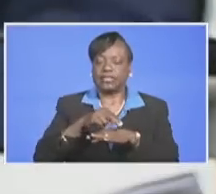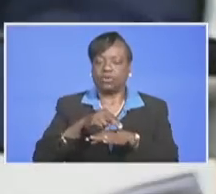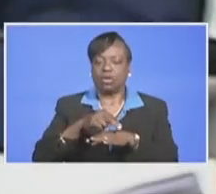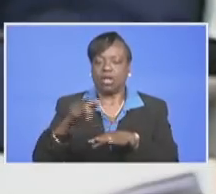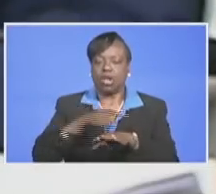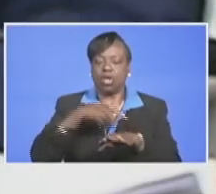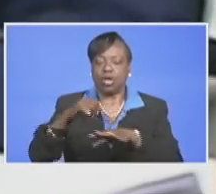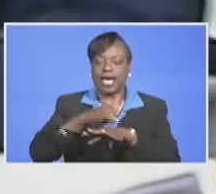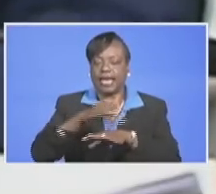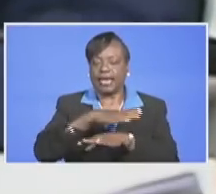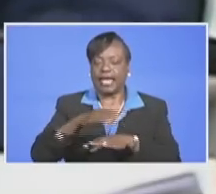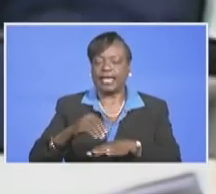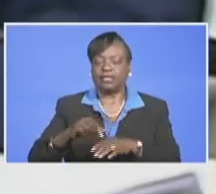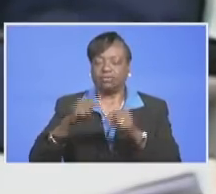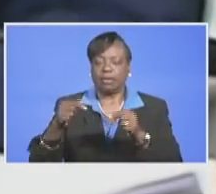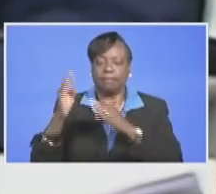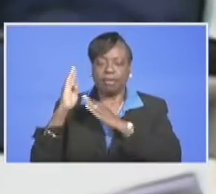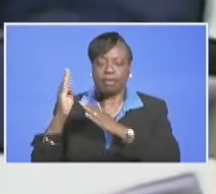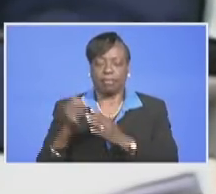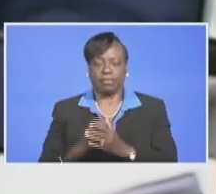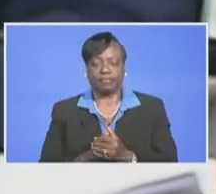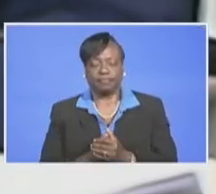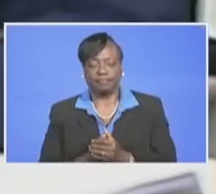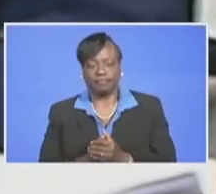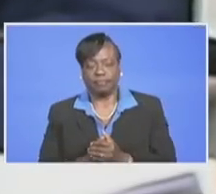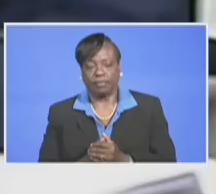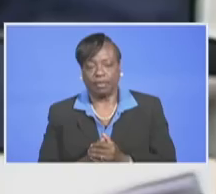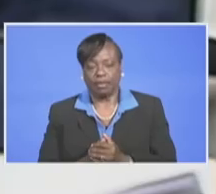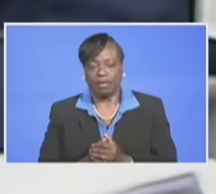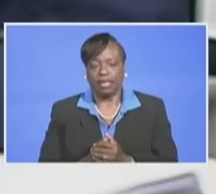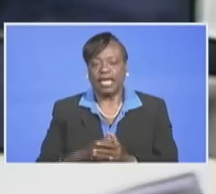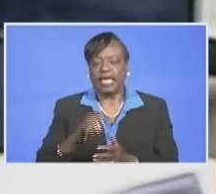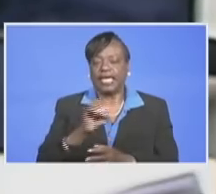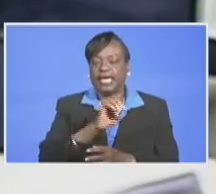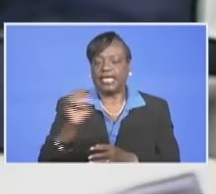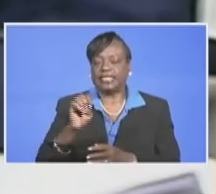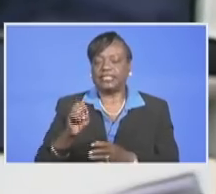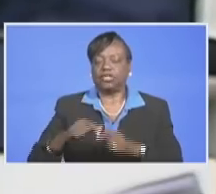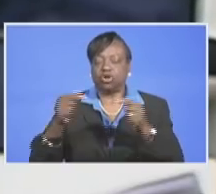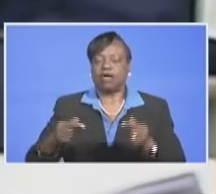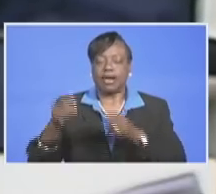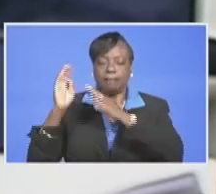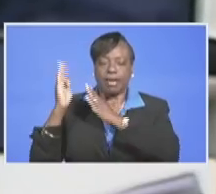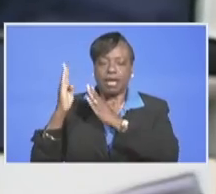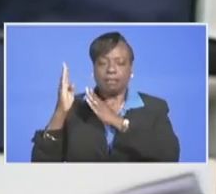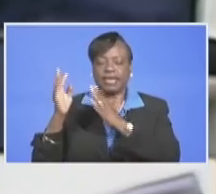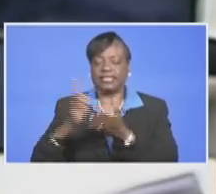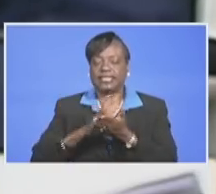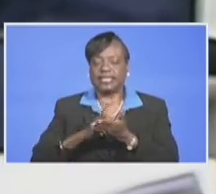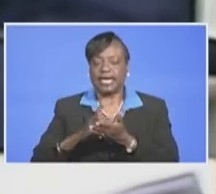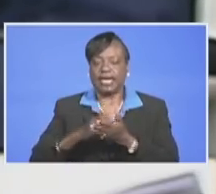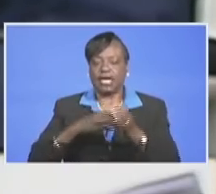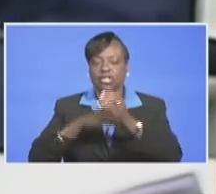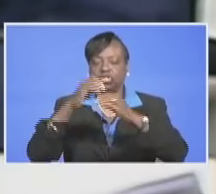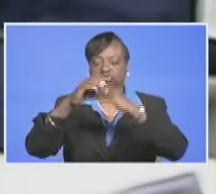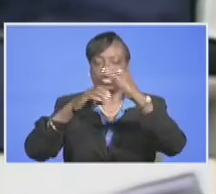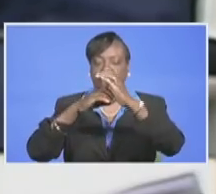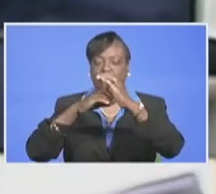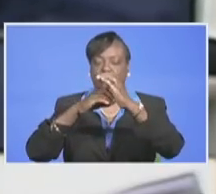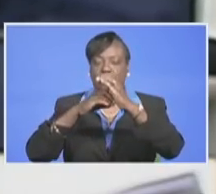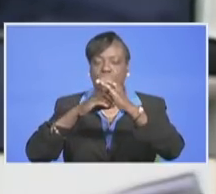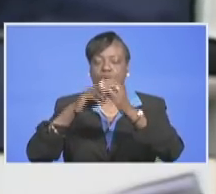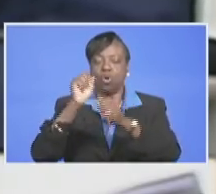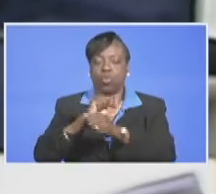And the planned work in the budget year includes in East Grand Bahama, design and construction works through the